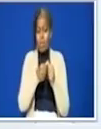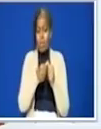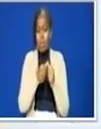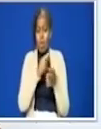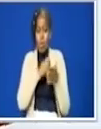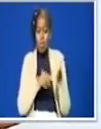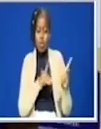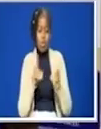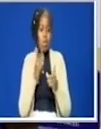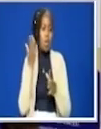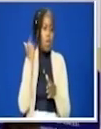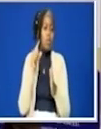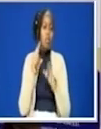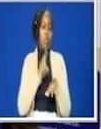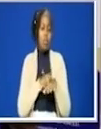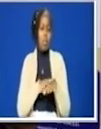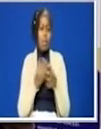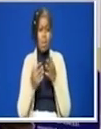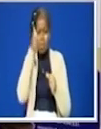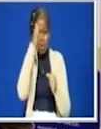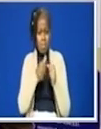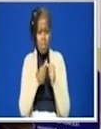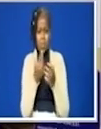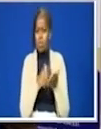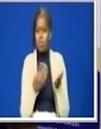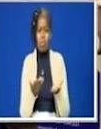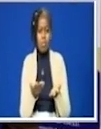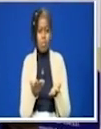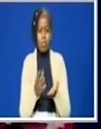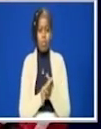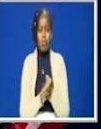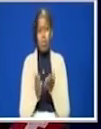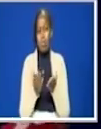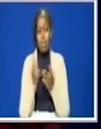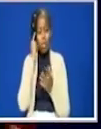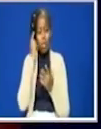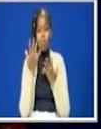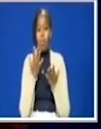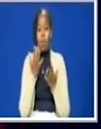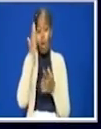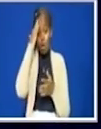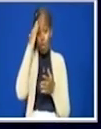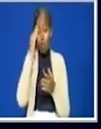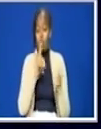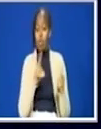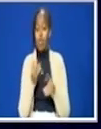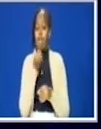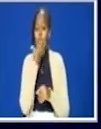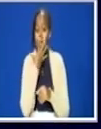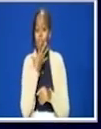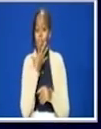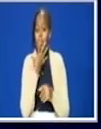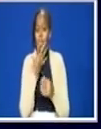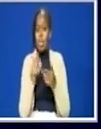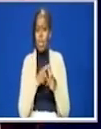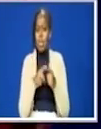we covered. What we did last time. So do you remember what we did in the previous lesson? Let's see if I remember. I know we were talking about the flowers, right? And we talked about